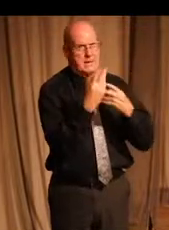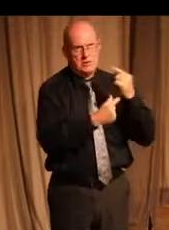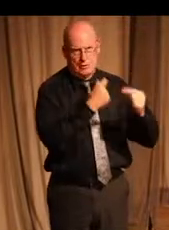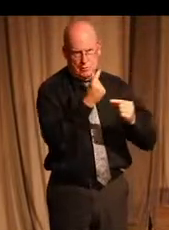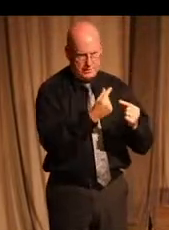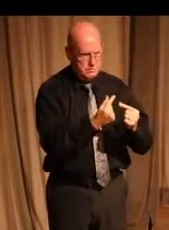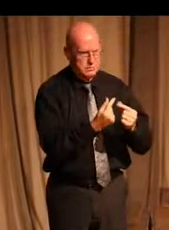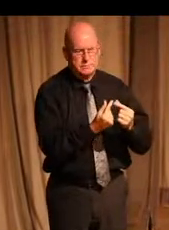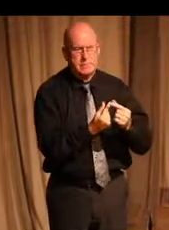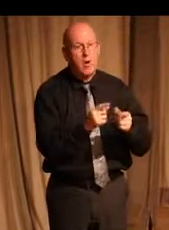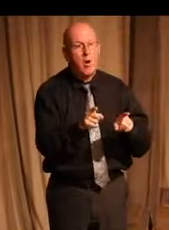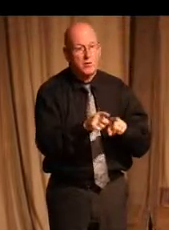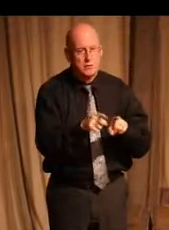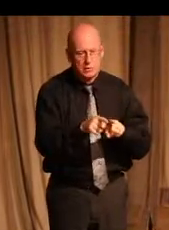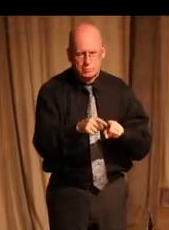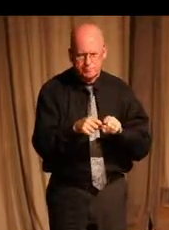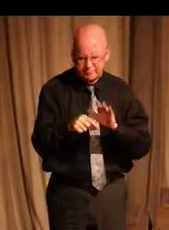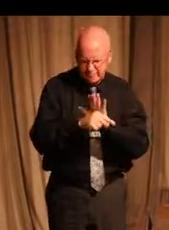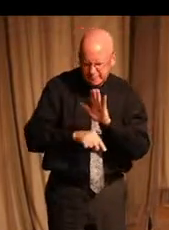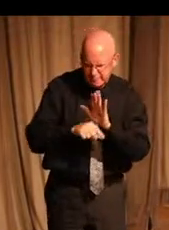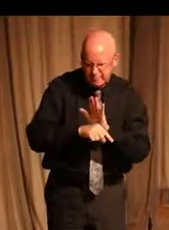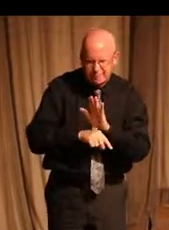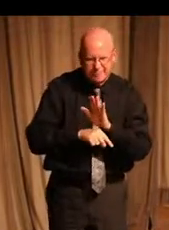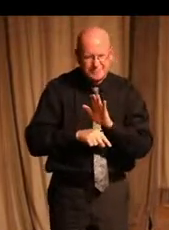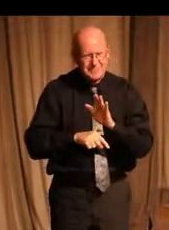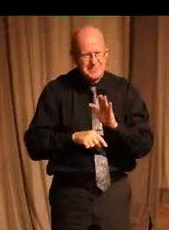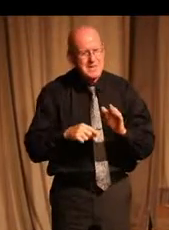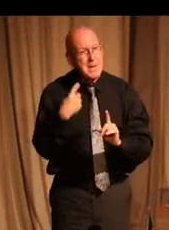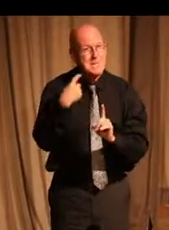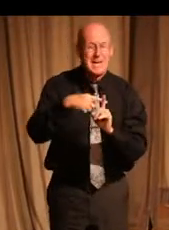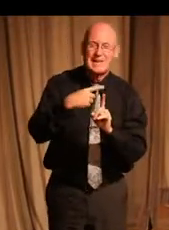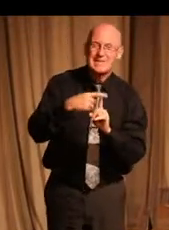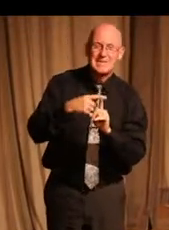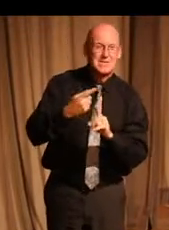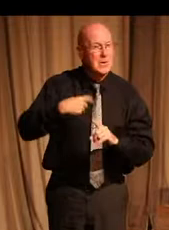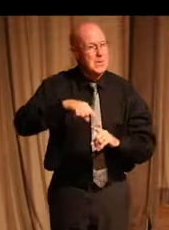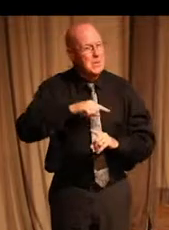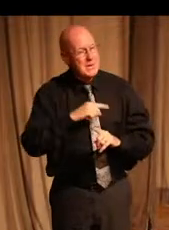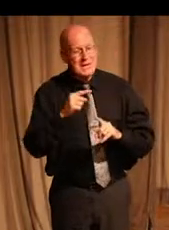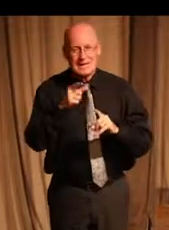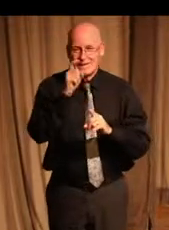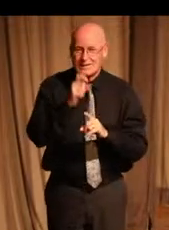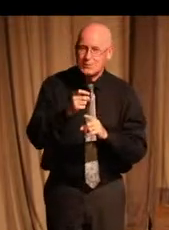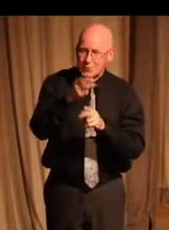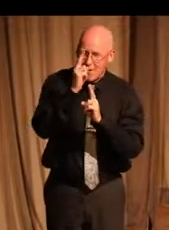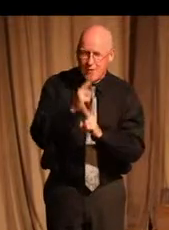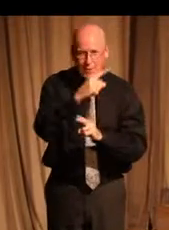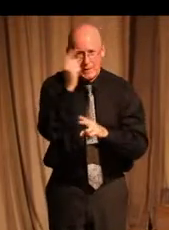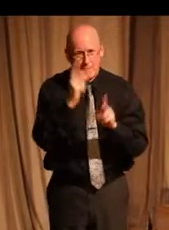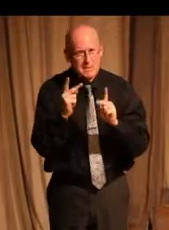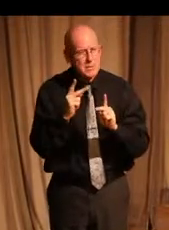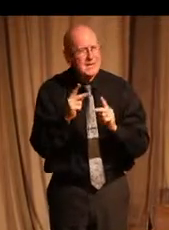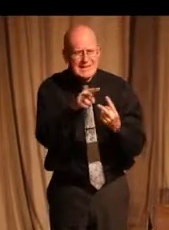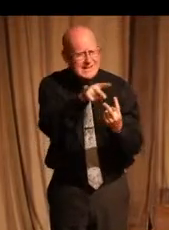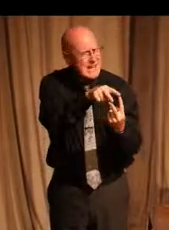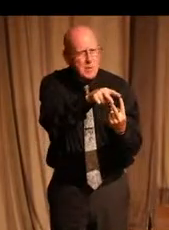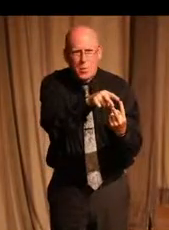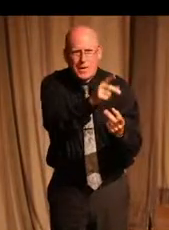There's also this sort of toxic positivity of like, wee, shuck and jiving Black people. It's neither, right? It's